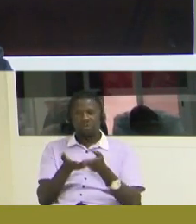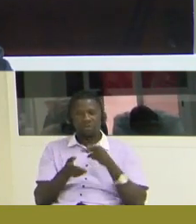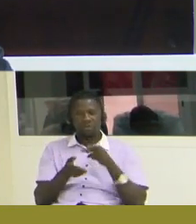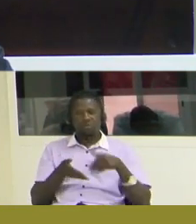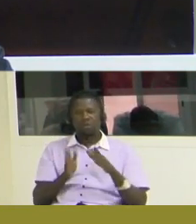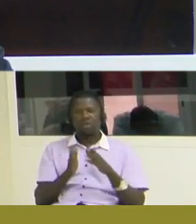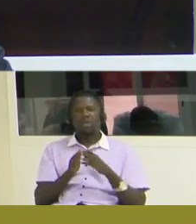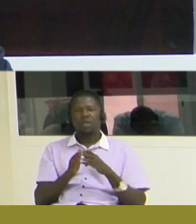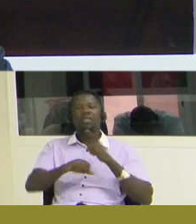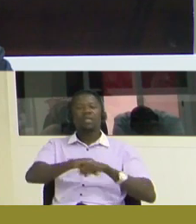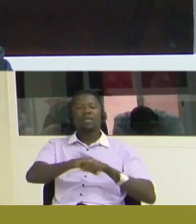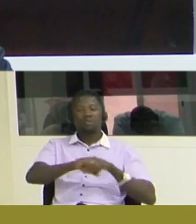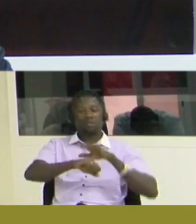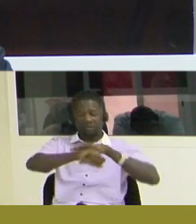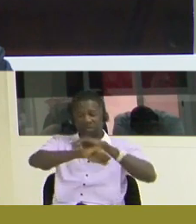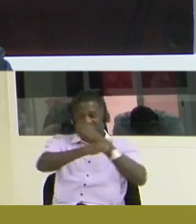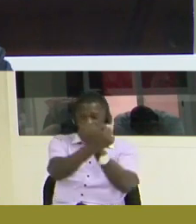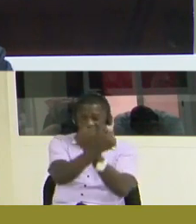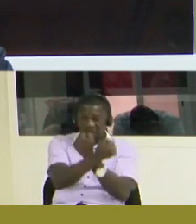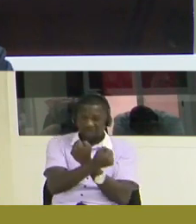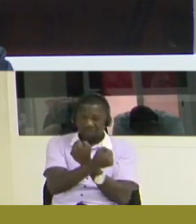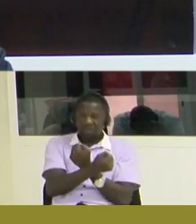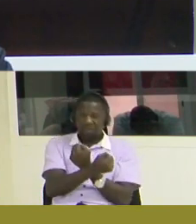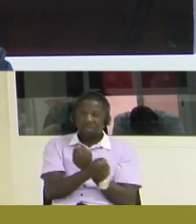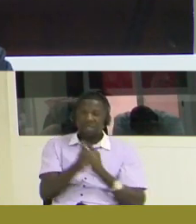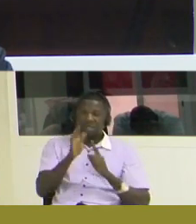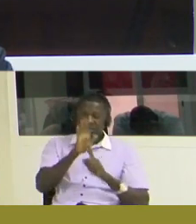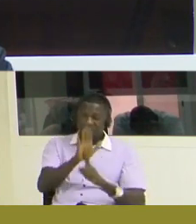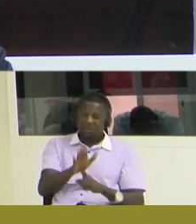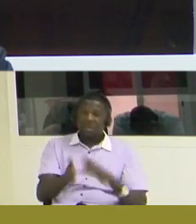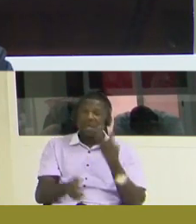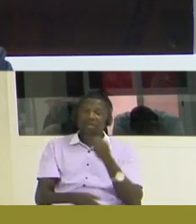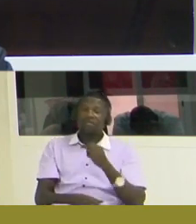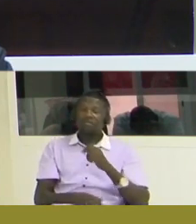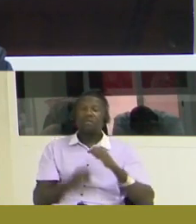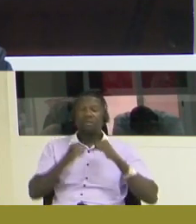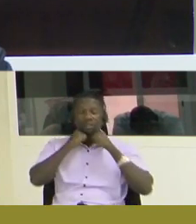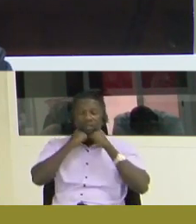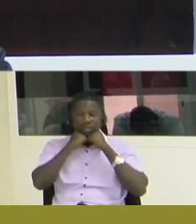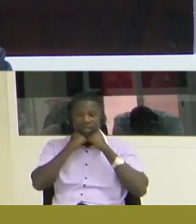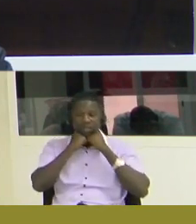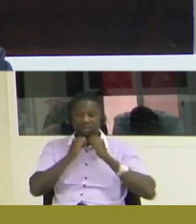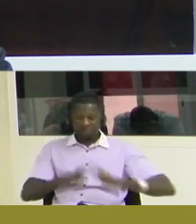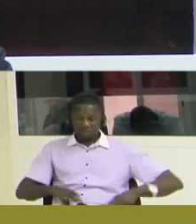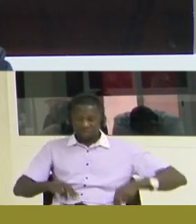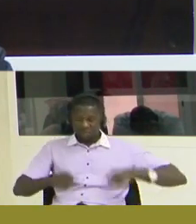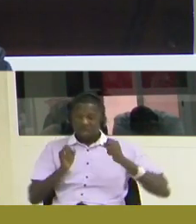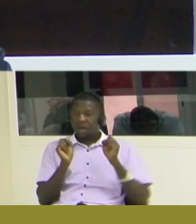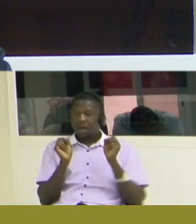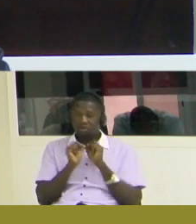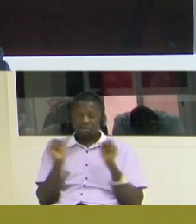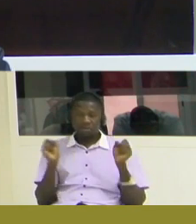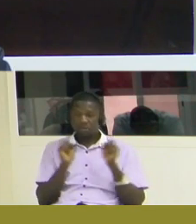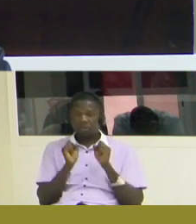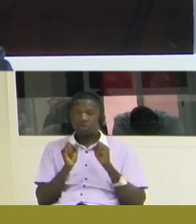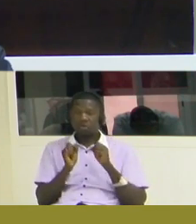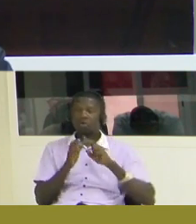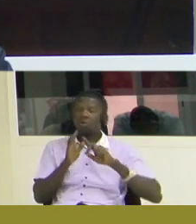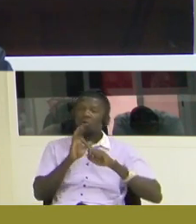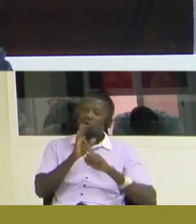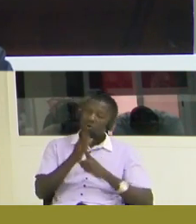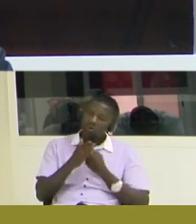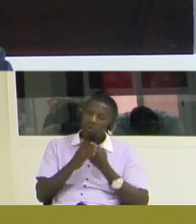if Santos Apple II was not armed oh if his weapon was in a normal state